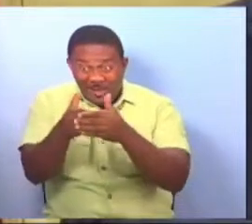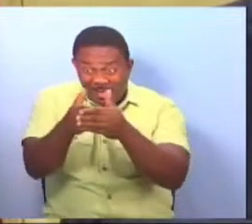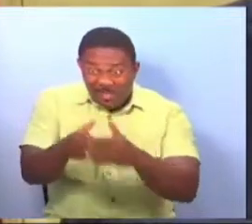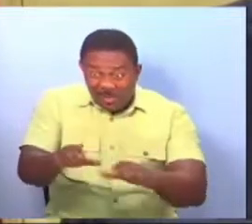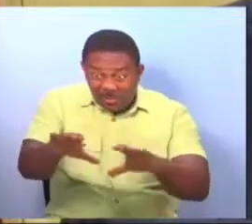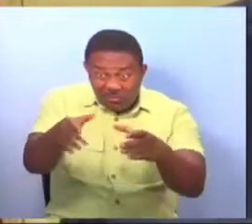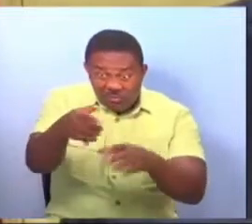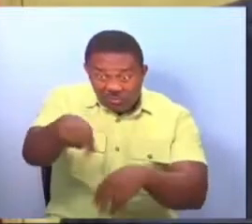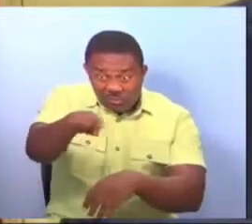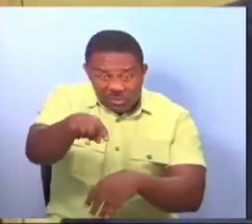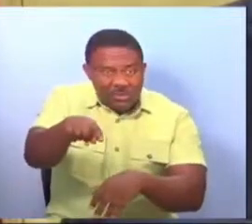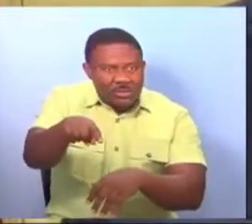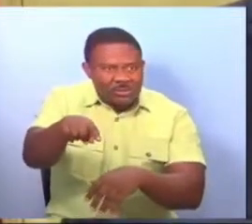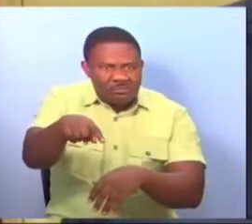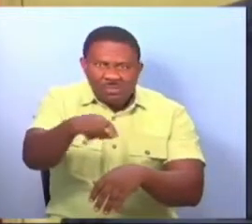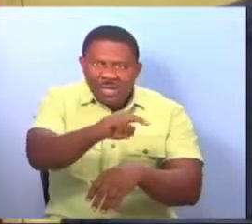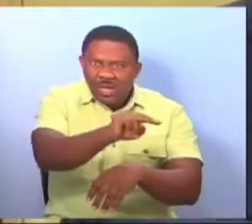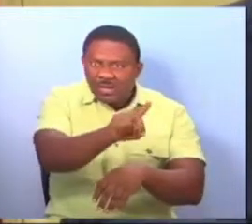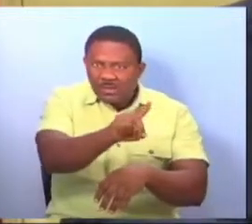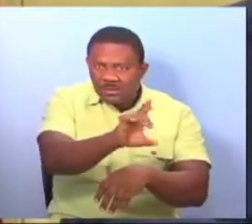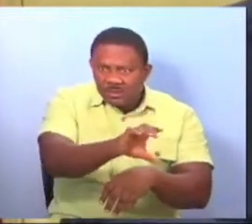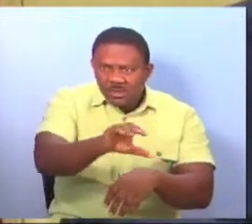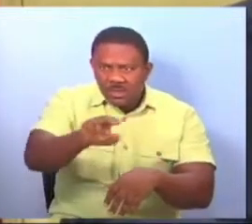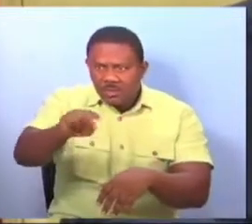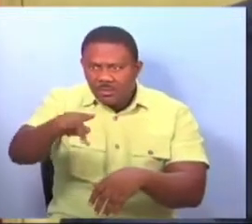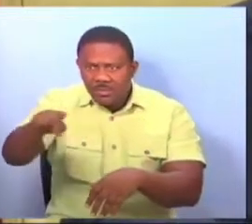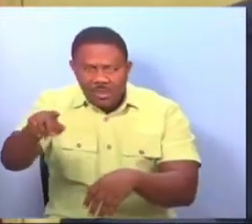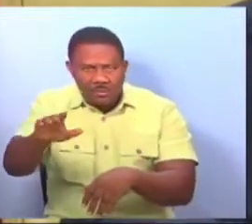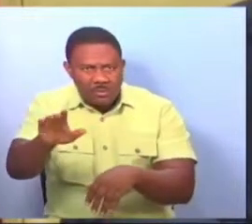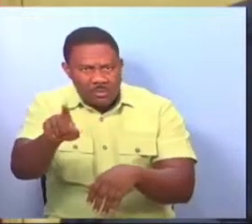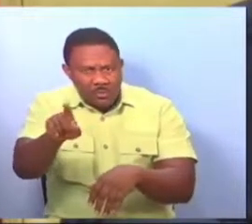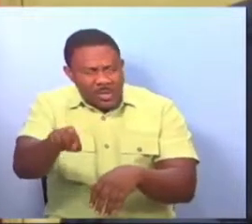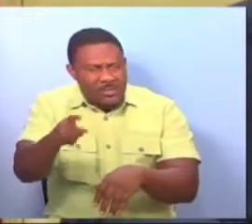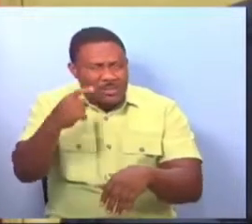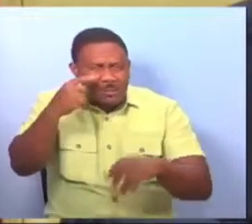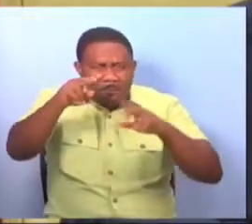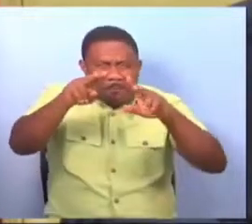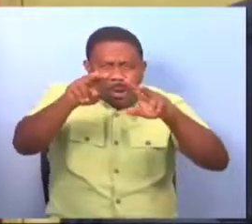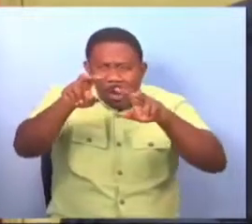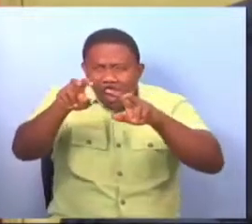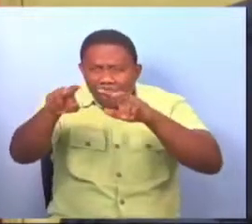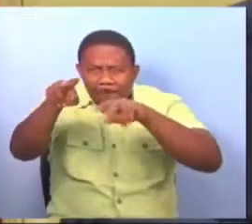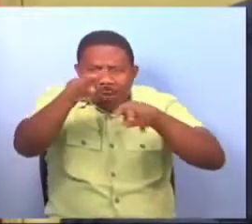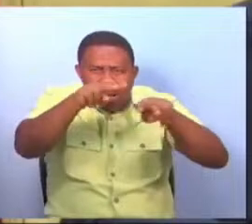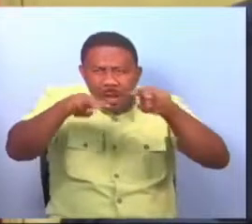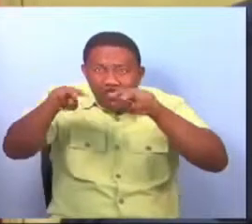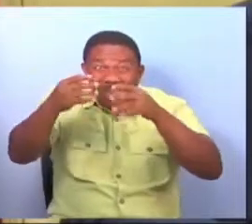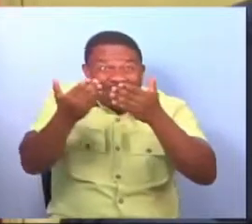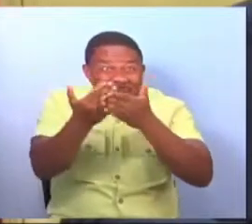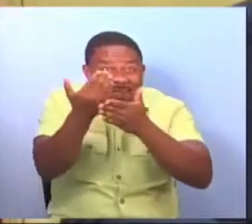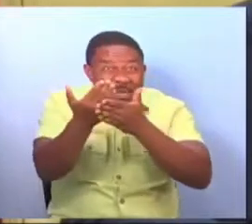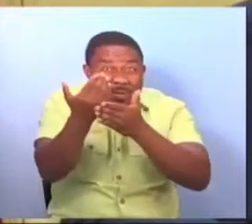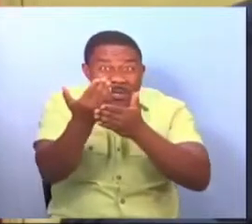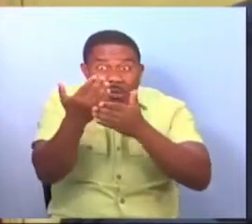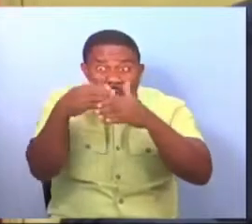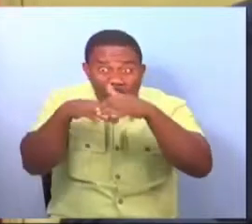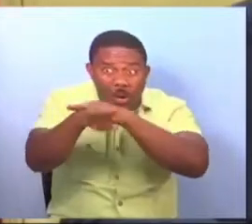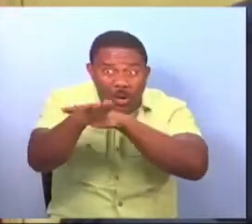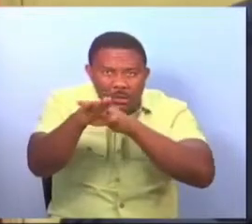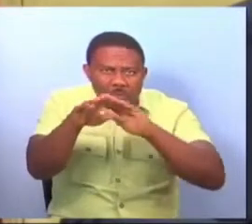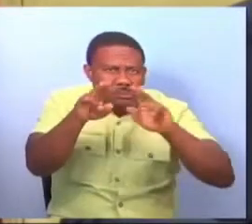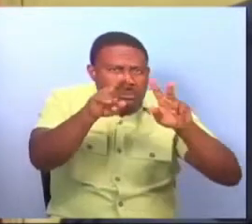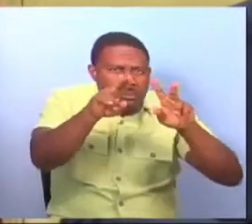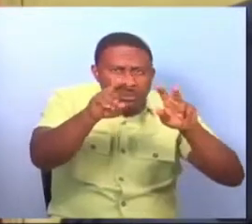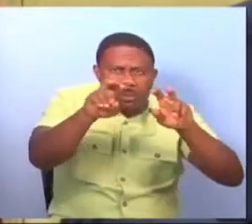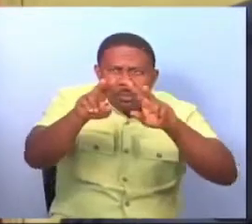of the House on both sides of the aisle to look through the members that had come anew.